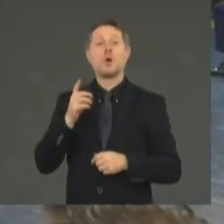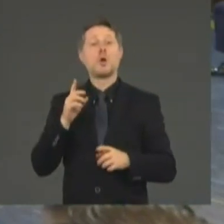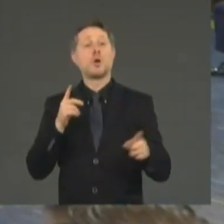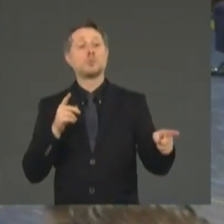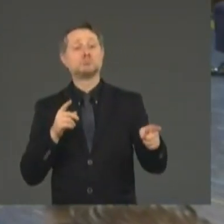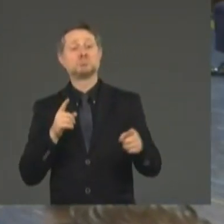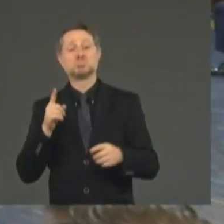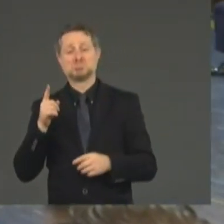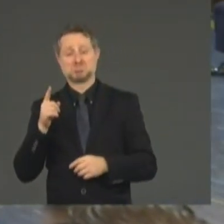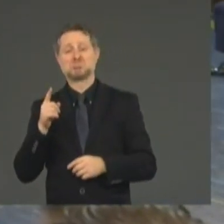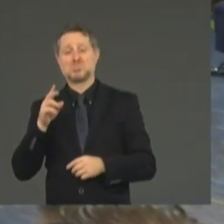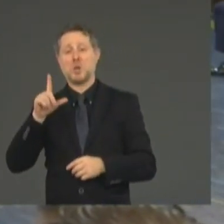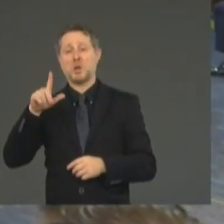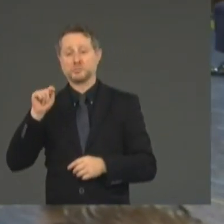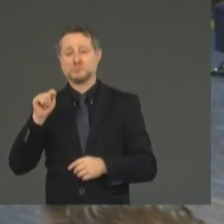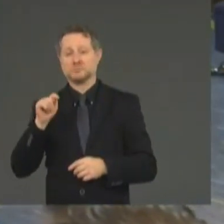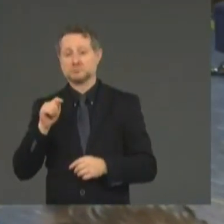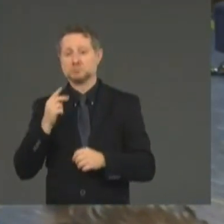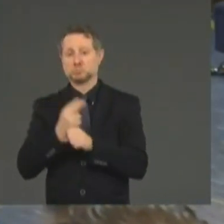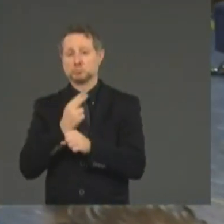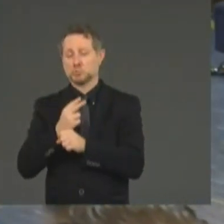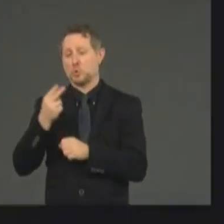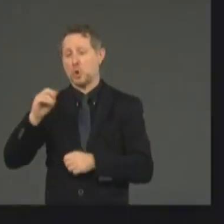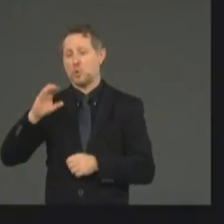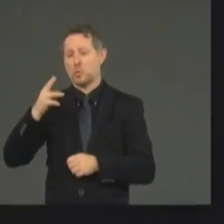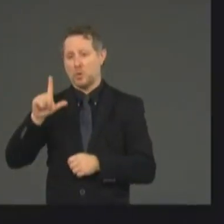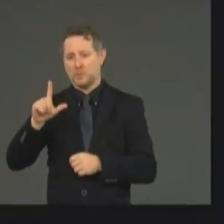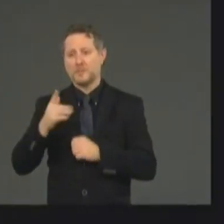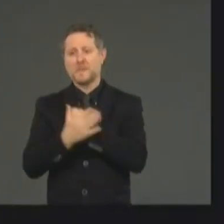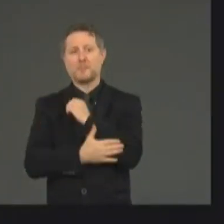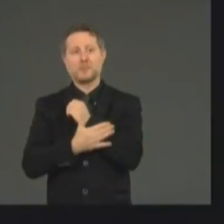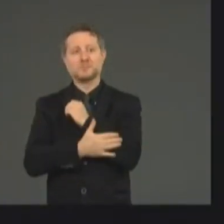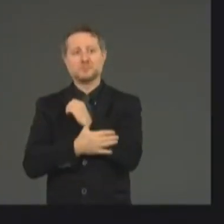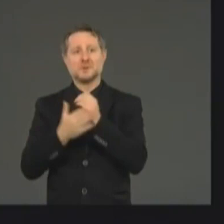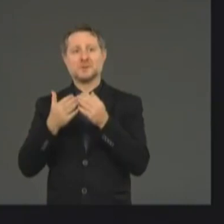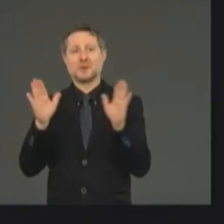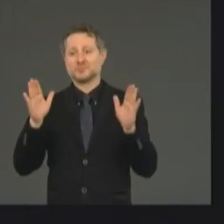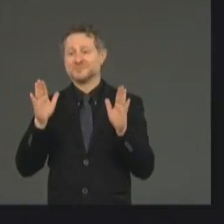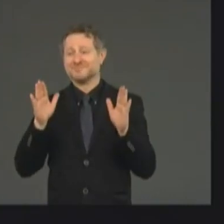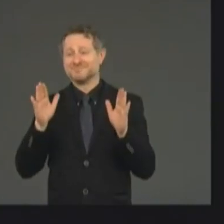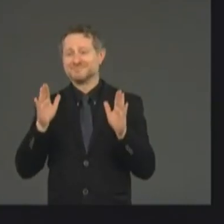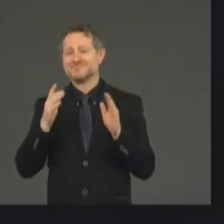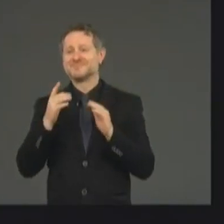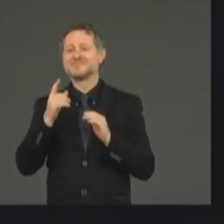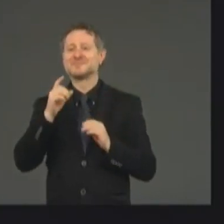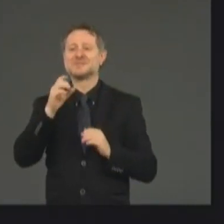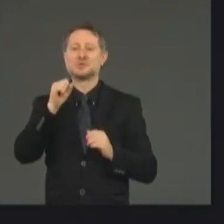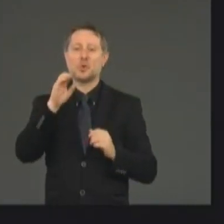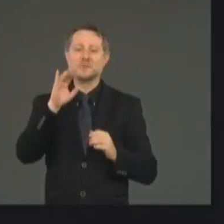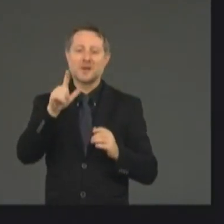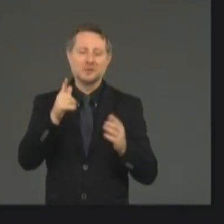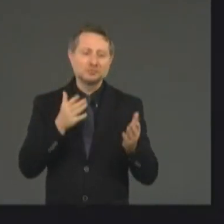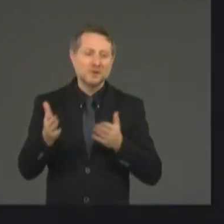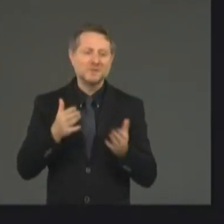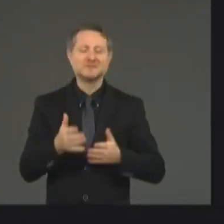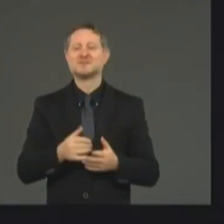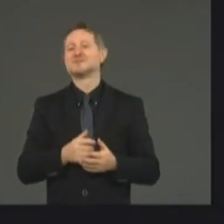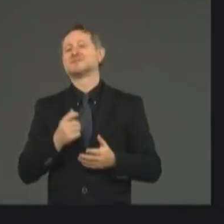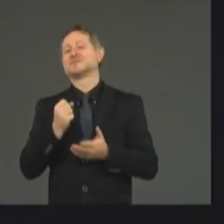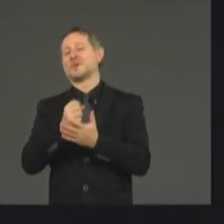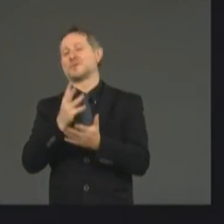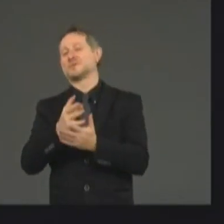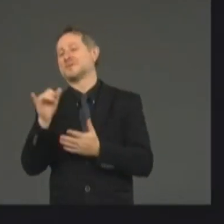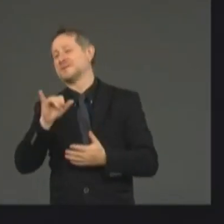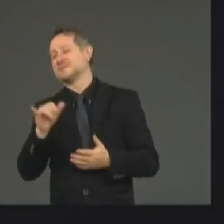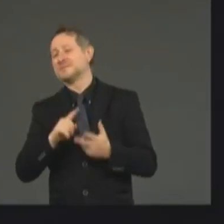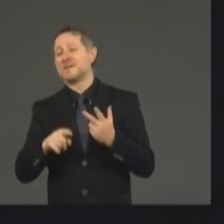participating, people who work in county public health departments, county social services. Even in Niagara County, we have 50 sheriffs that have